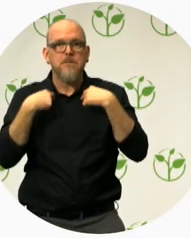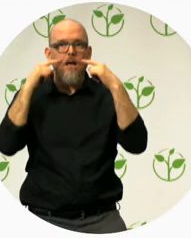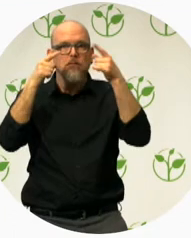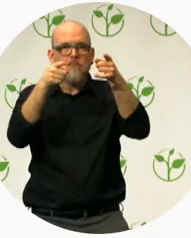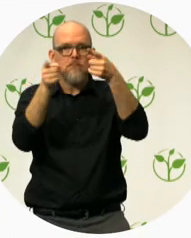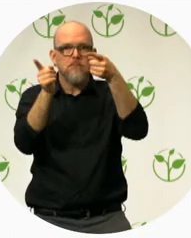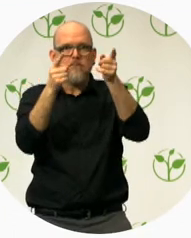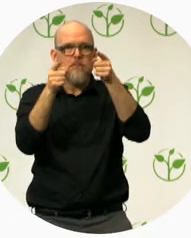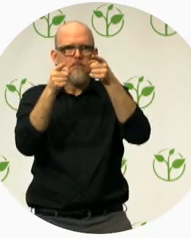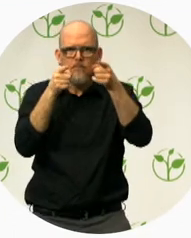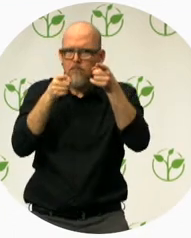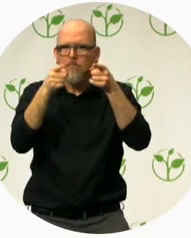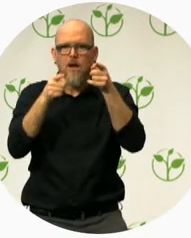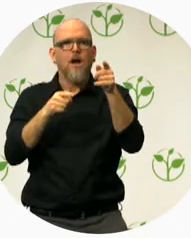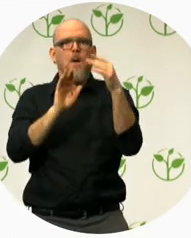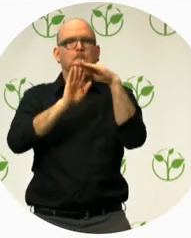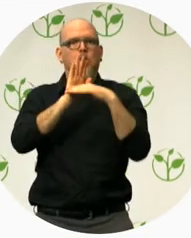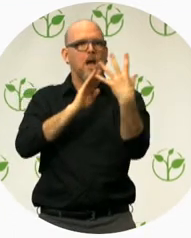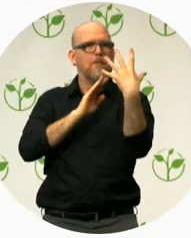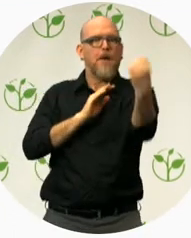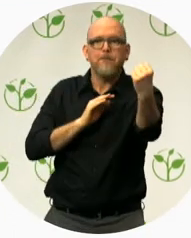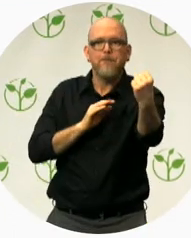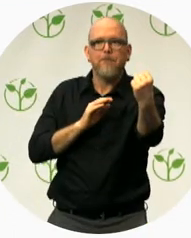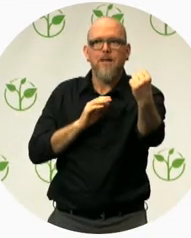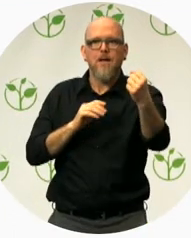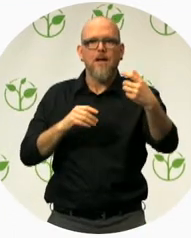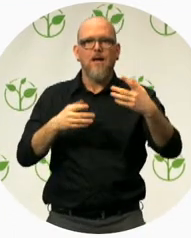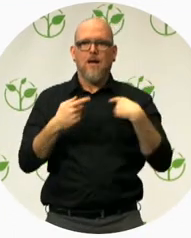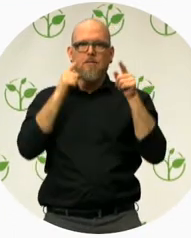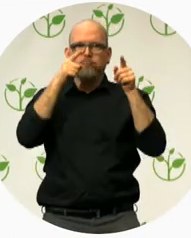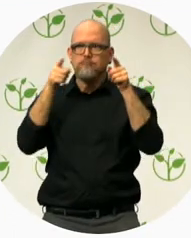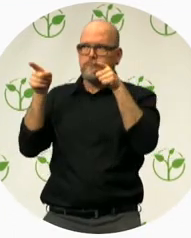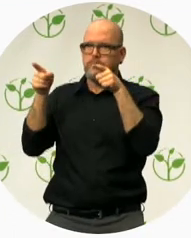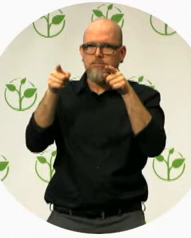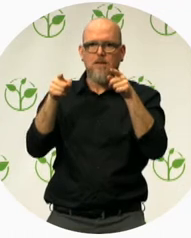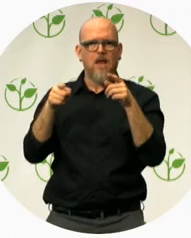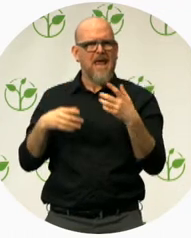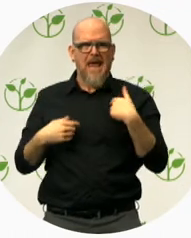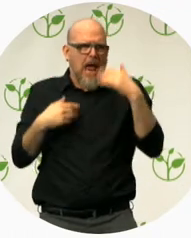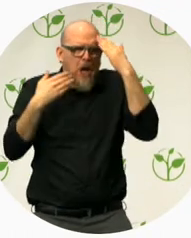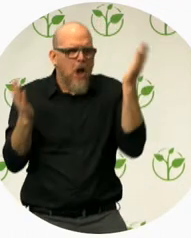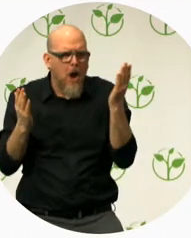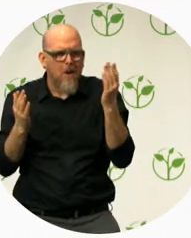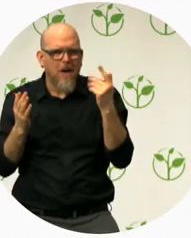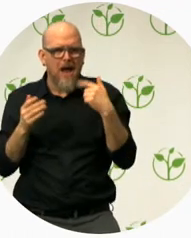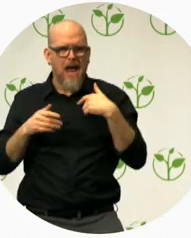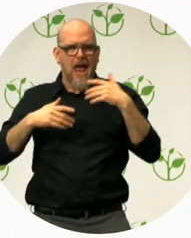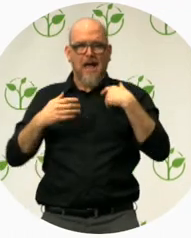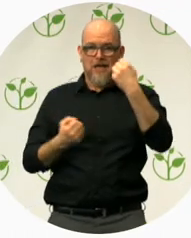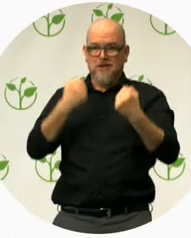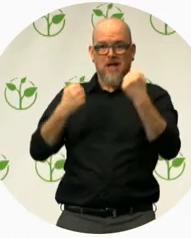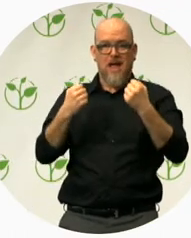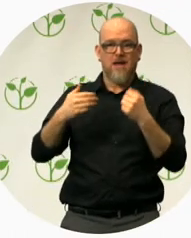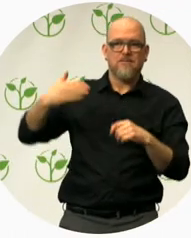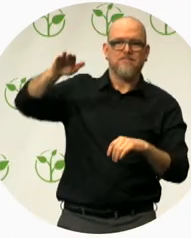developing autopilot car technology. And I don't know if you've been following what Tesla's been doing in the States, but